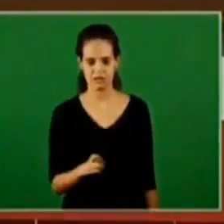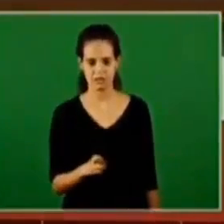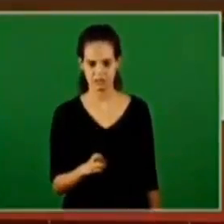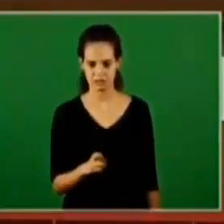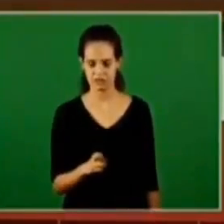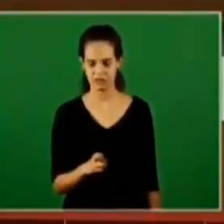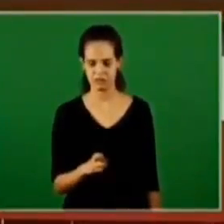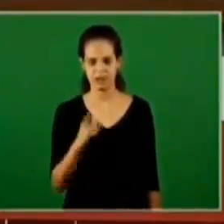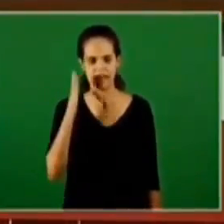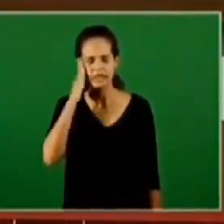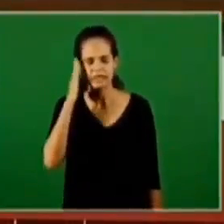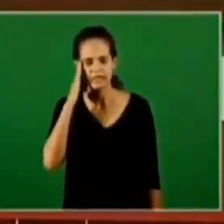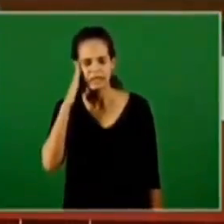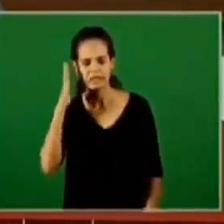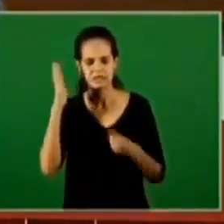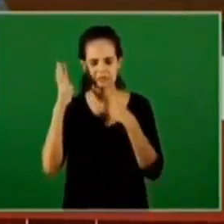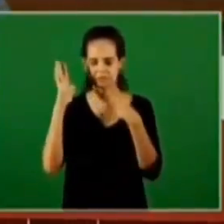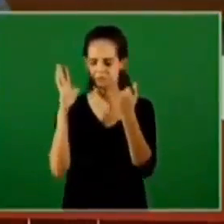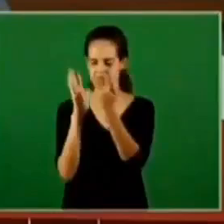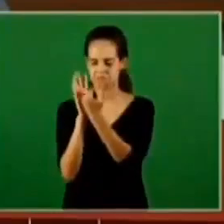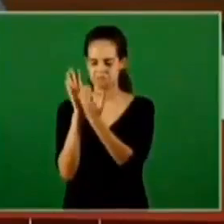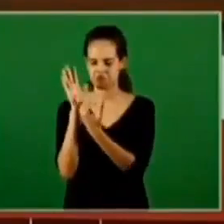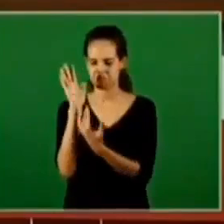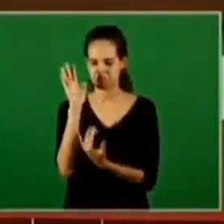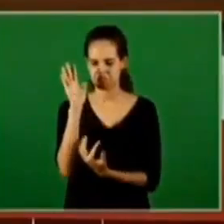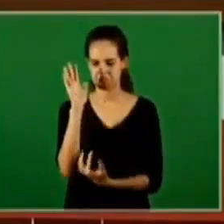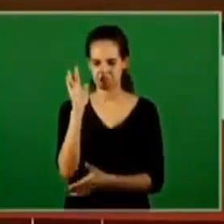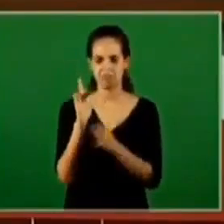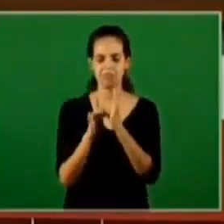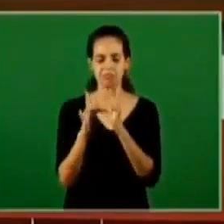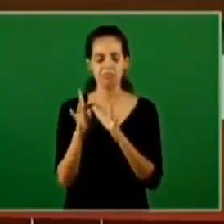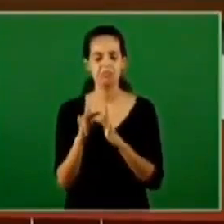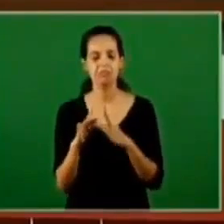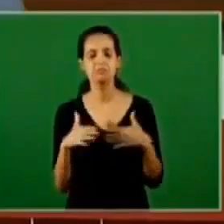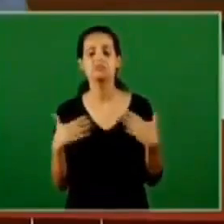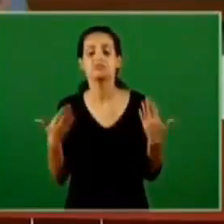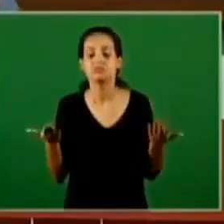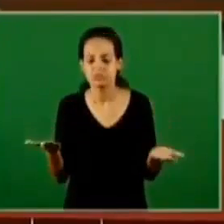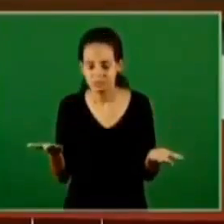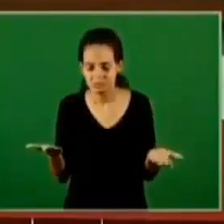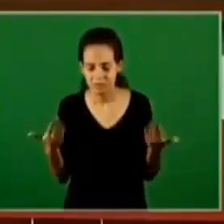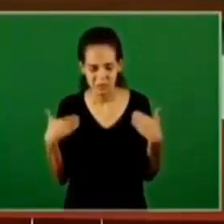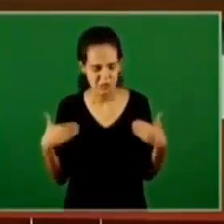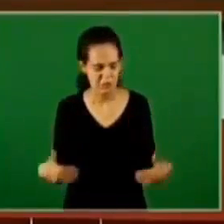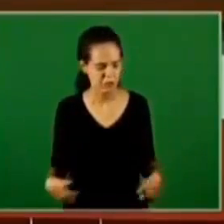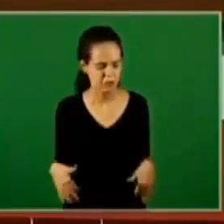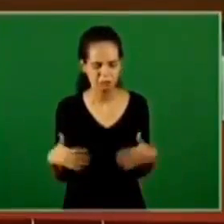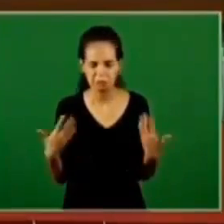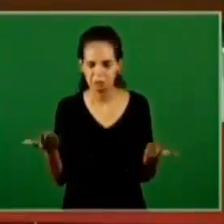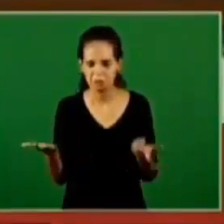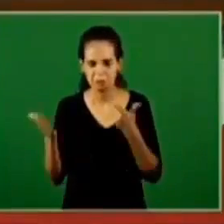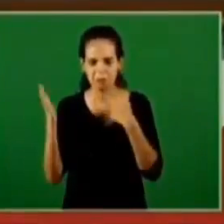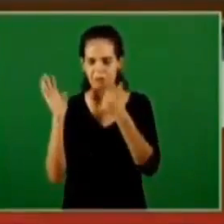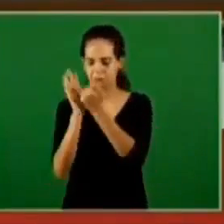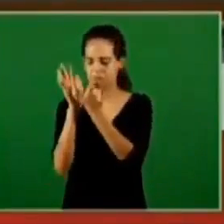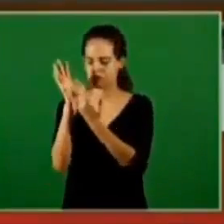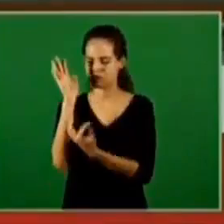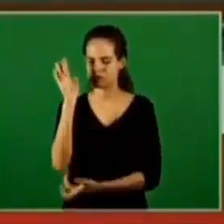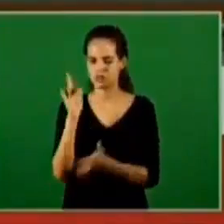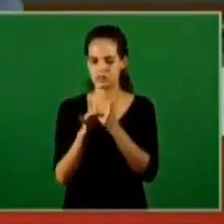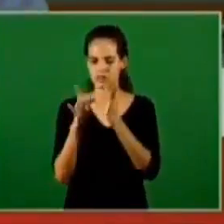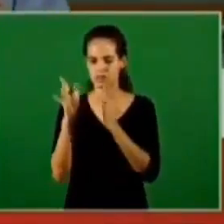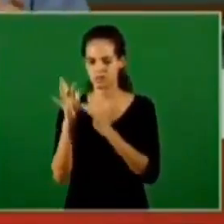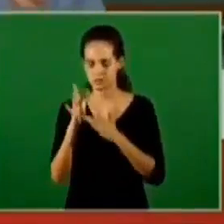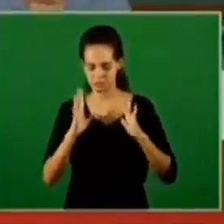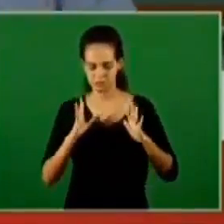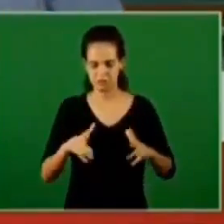reason understand about blood? What is the blood that they are speaking about? The blood that Jesus